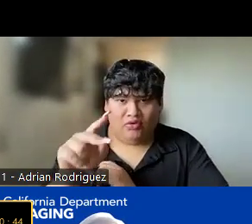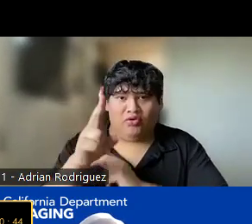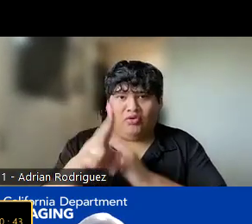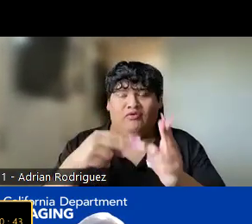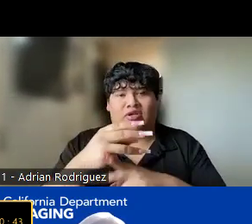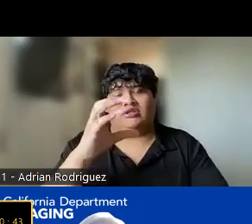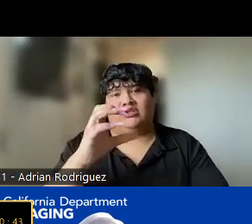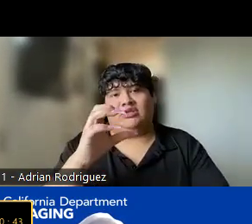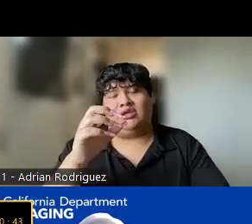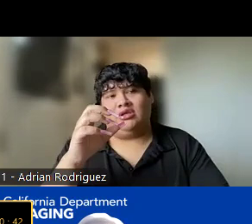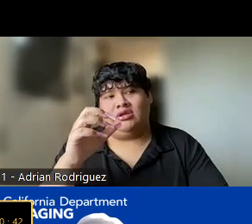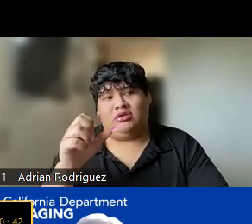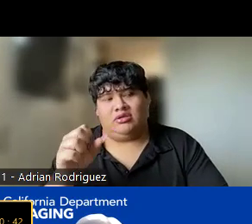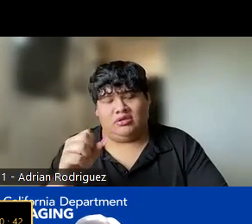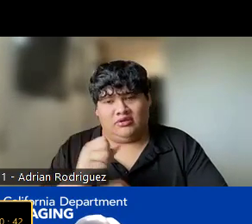UCs, and